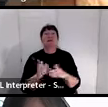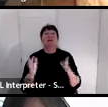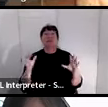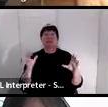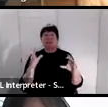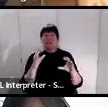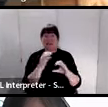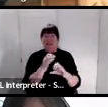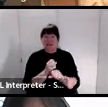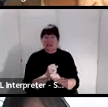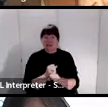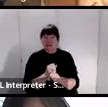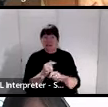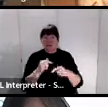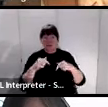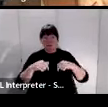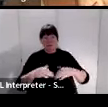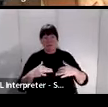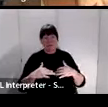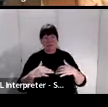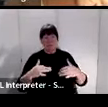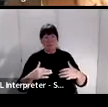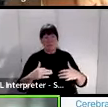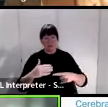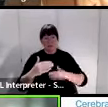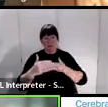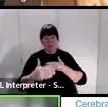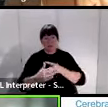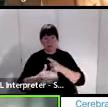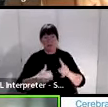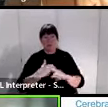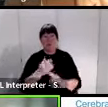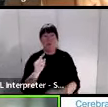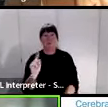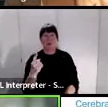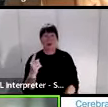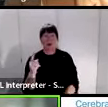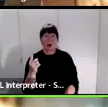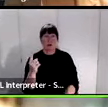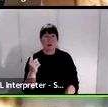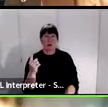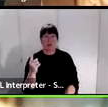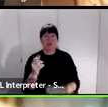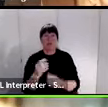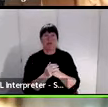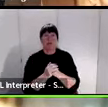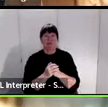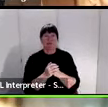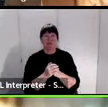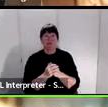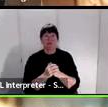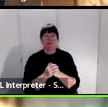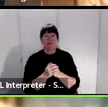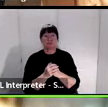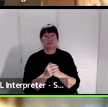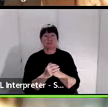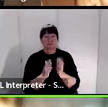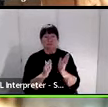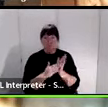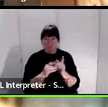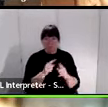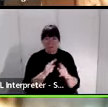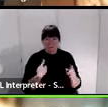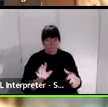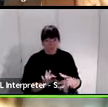of this public session until 1 p.m. We will, if we can join back